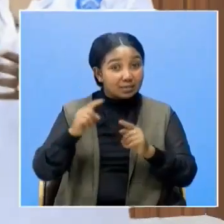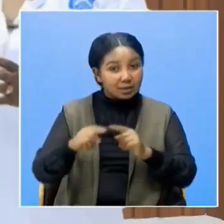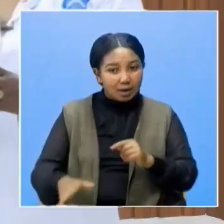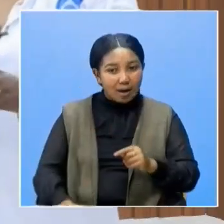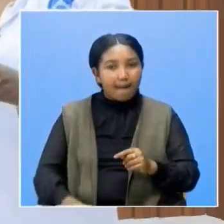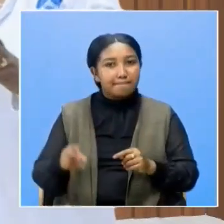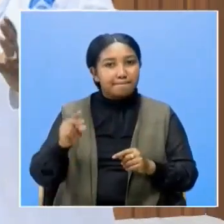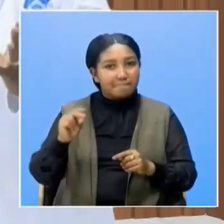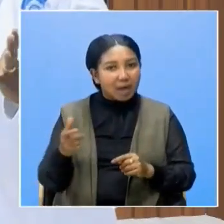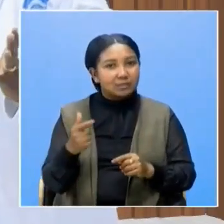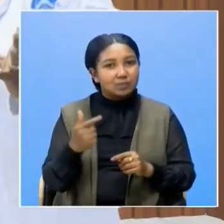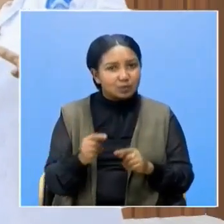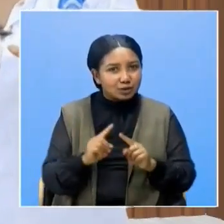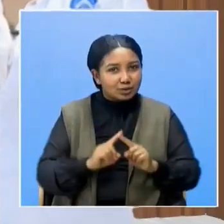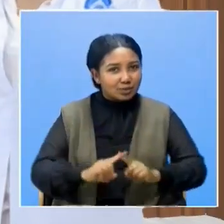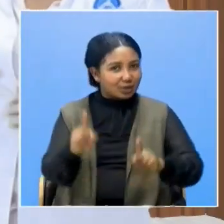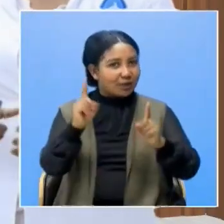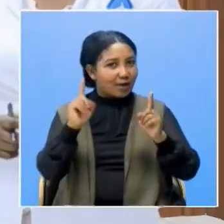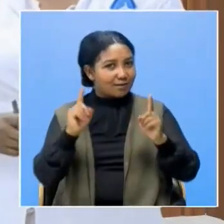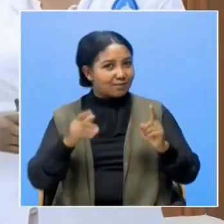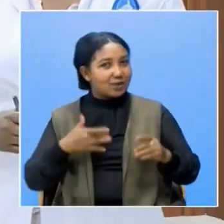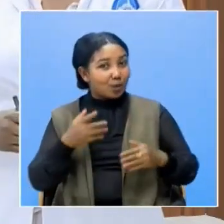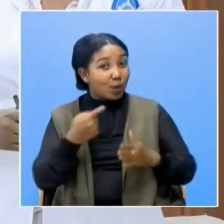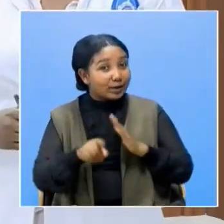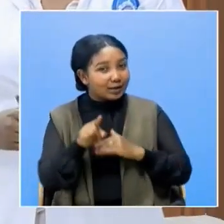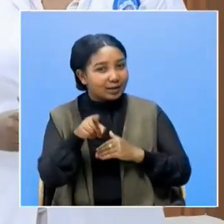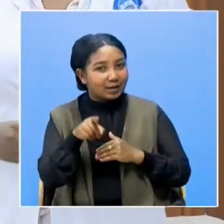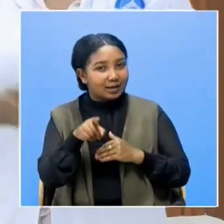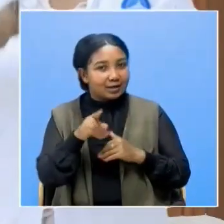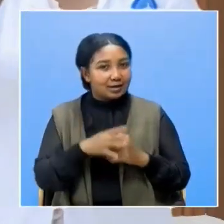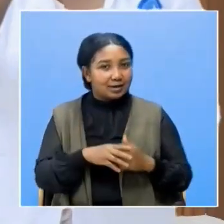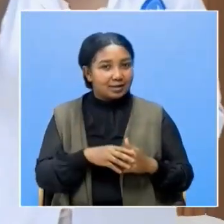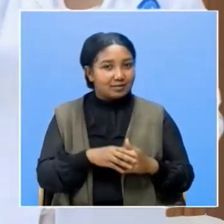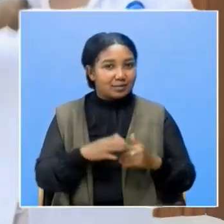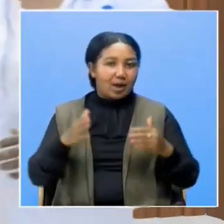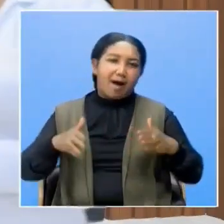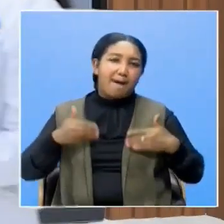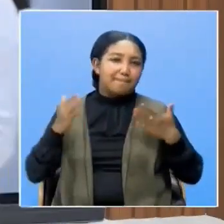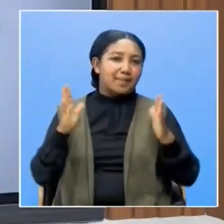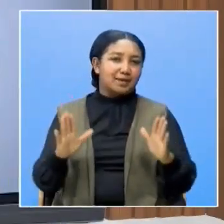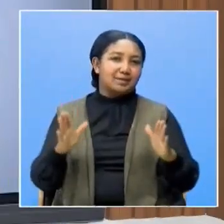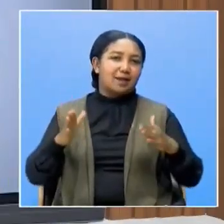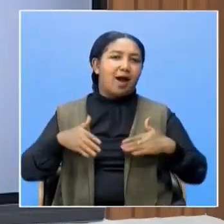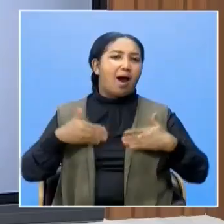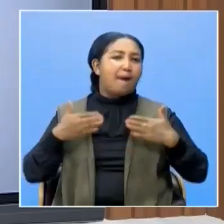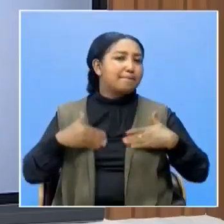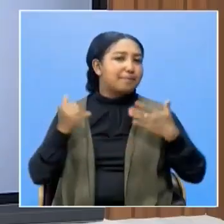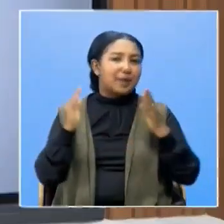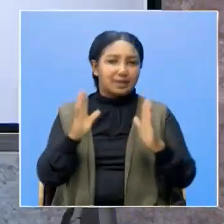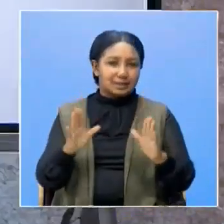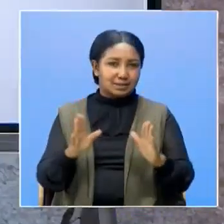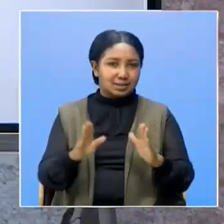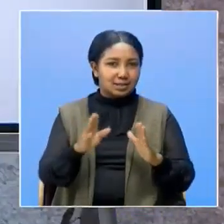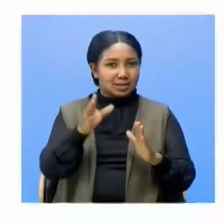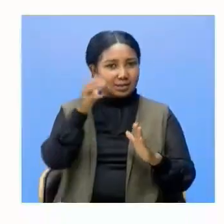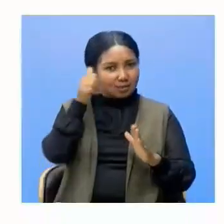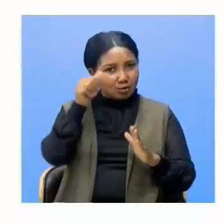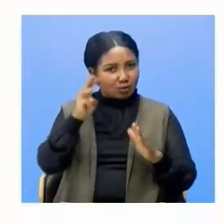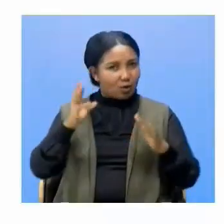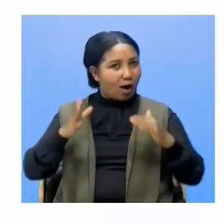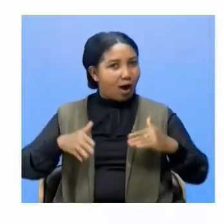has some special feeling. And what was that? The happiest dog. Very good. He was the